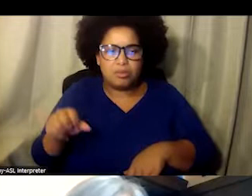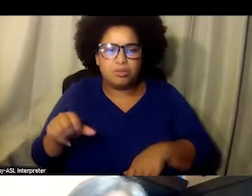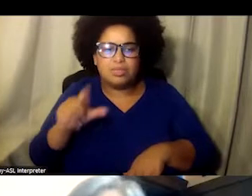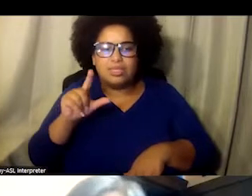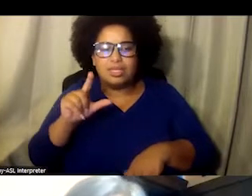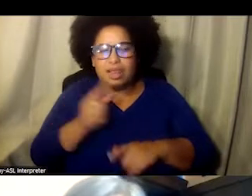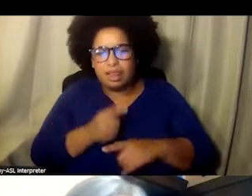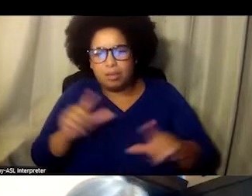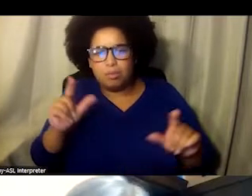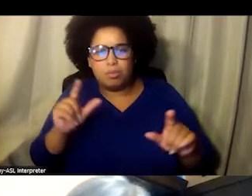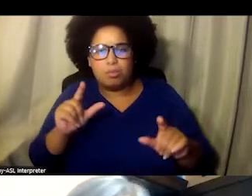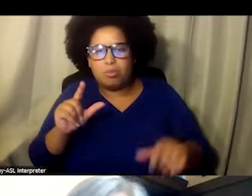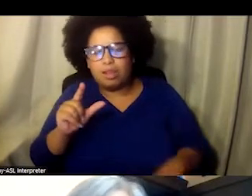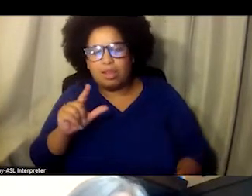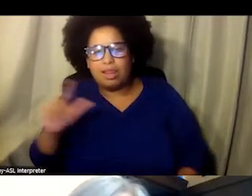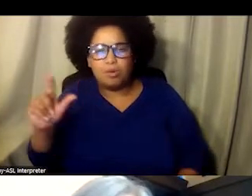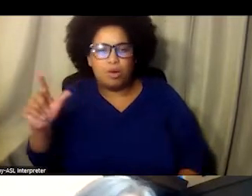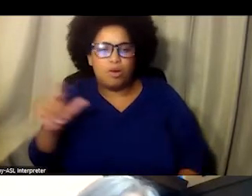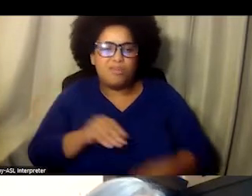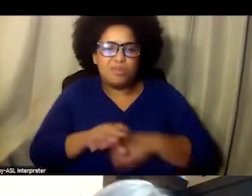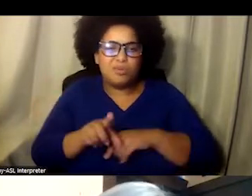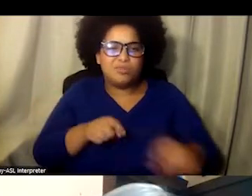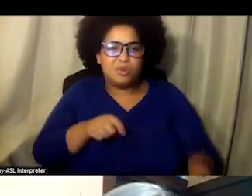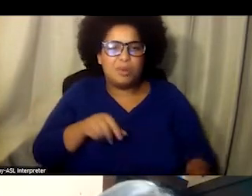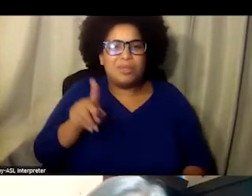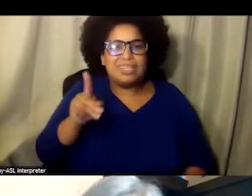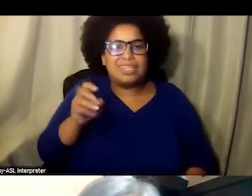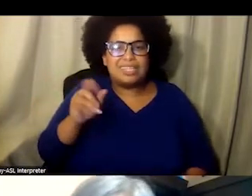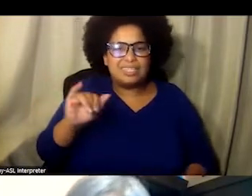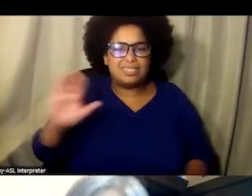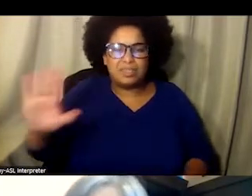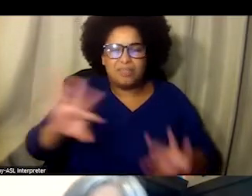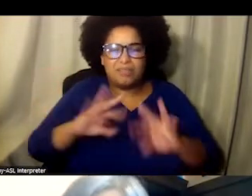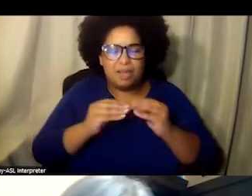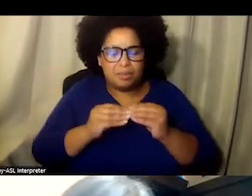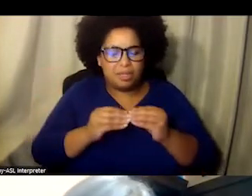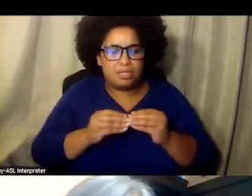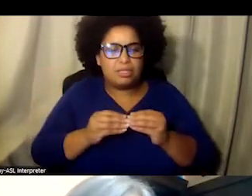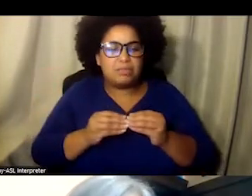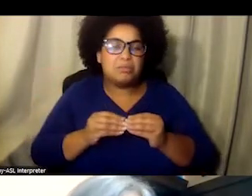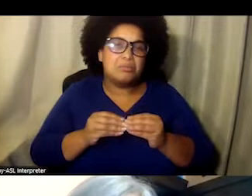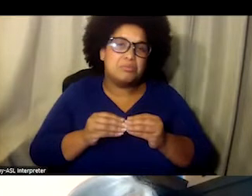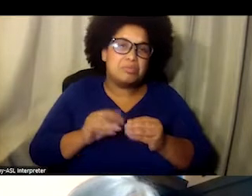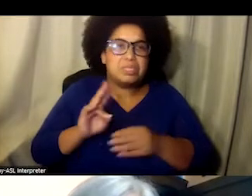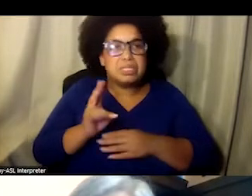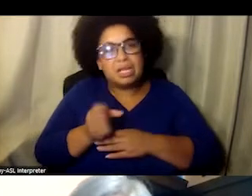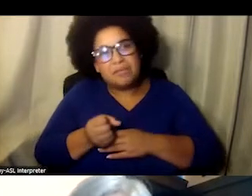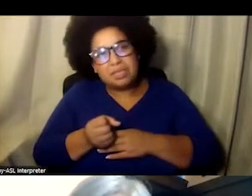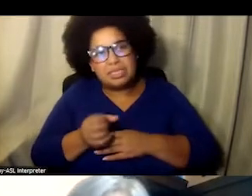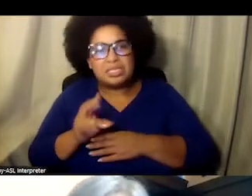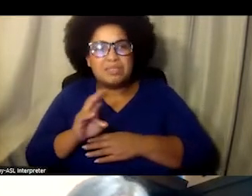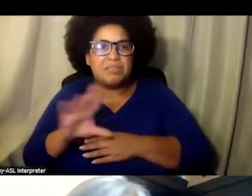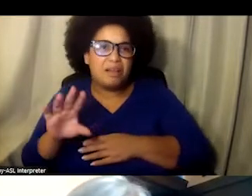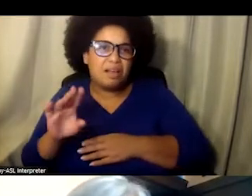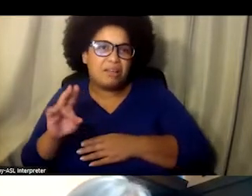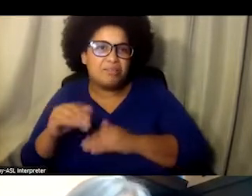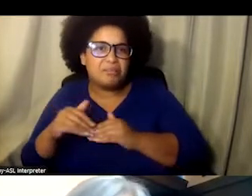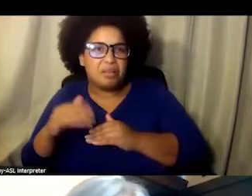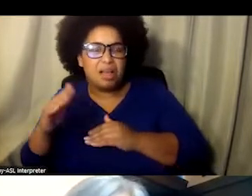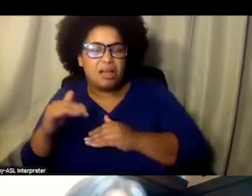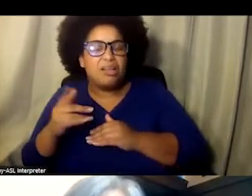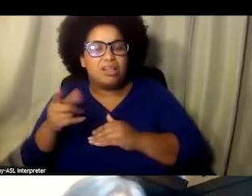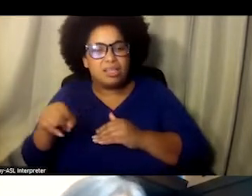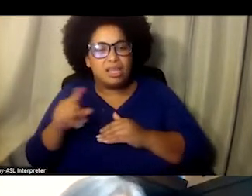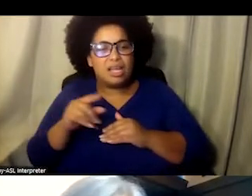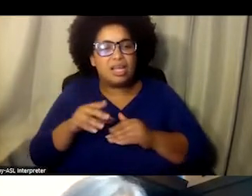It was influenced by the Kennedys. And in the mid-1970s, when he left, they moved a lot of people out of this